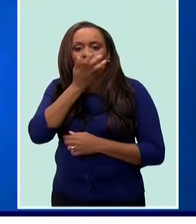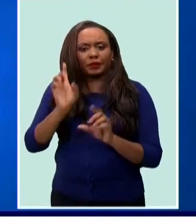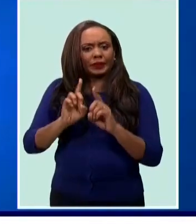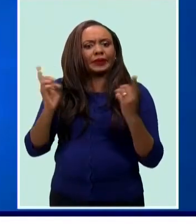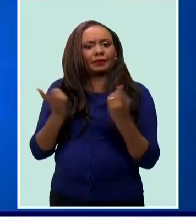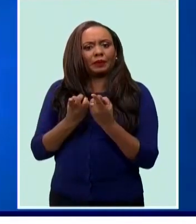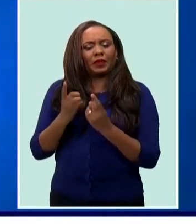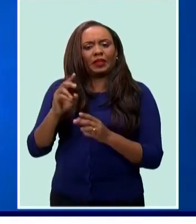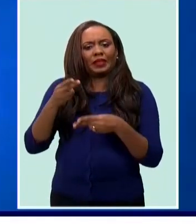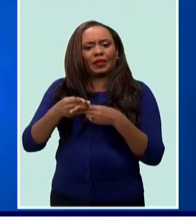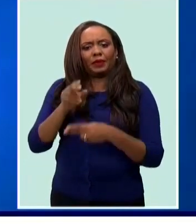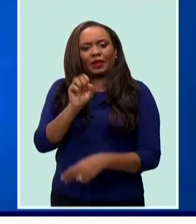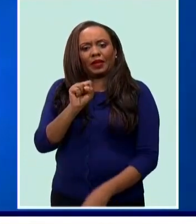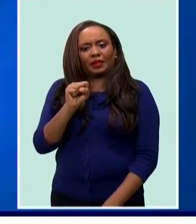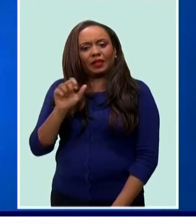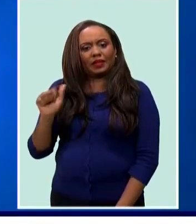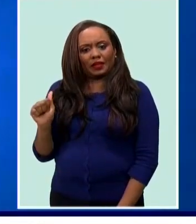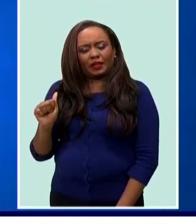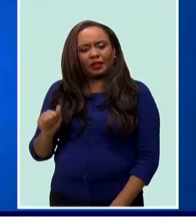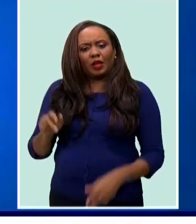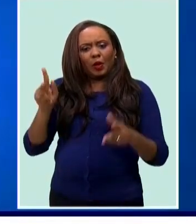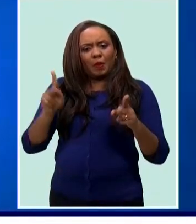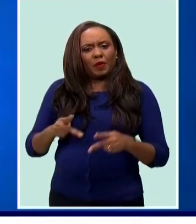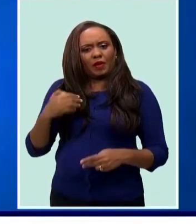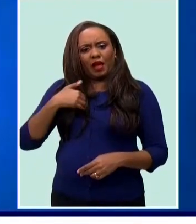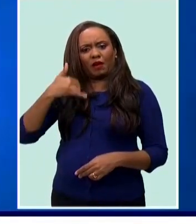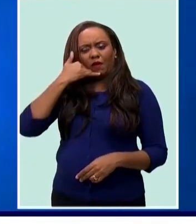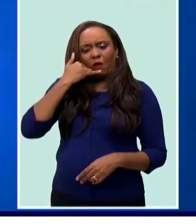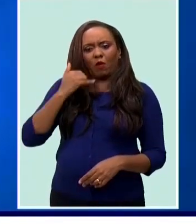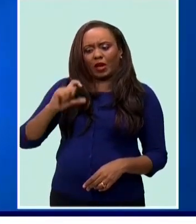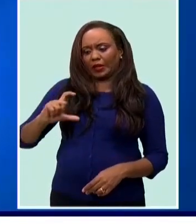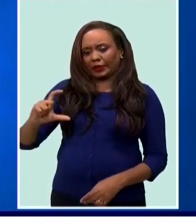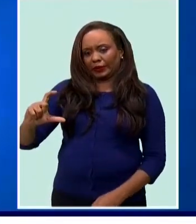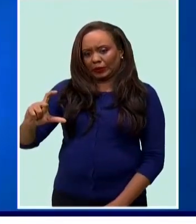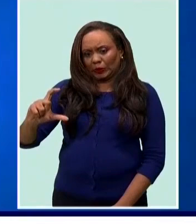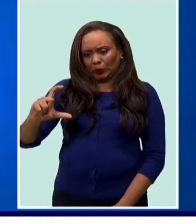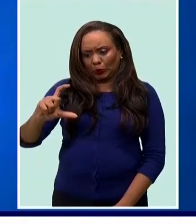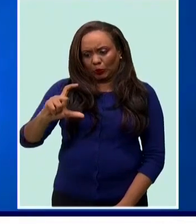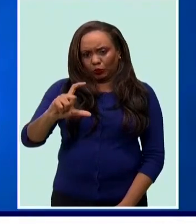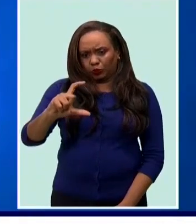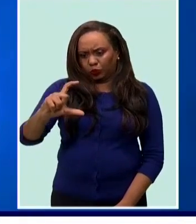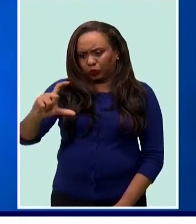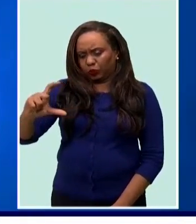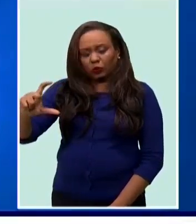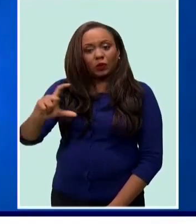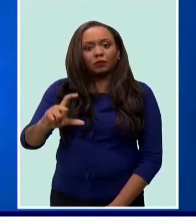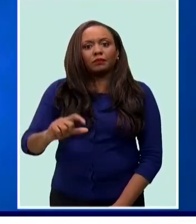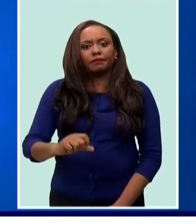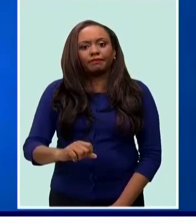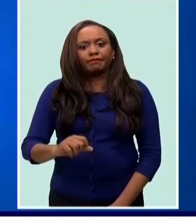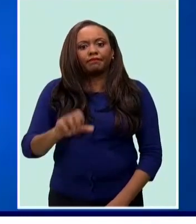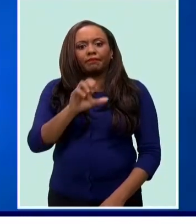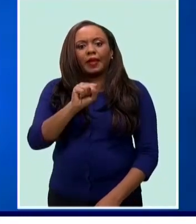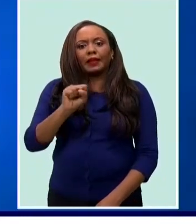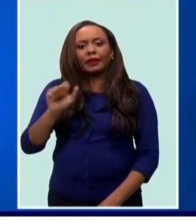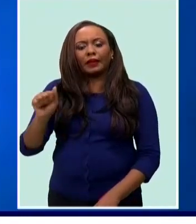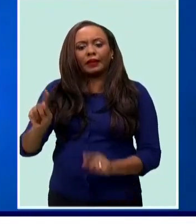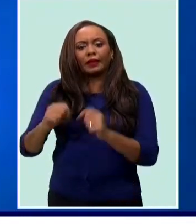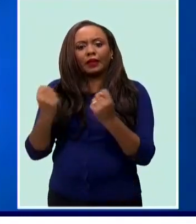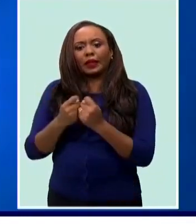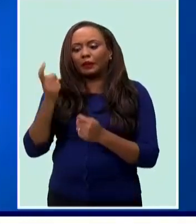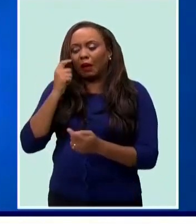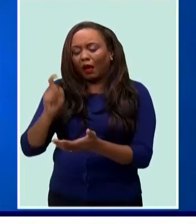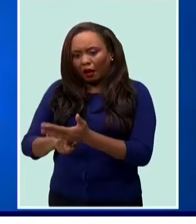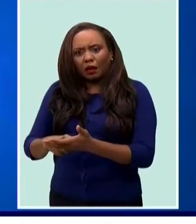Services Authority, via this cell phone video. Now, since the removal of the tipping fee, SSA teams have been finding even more